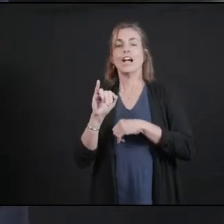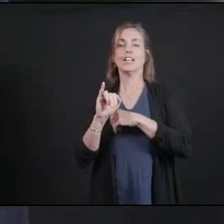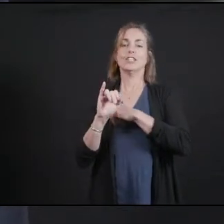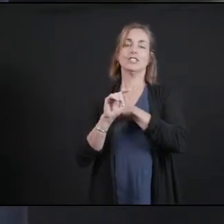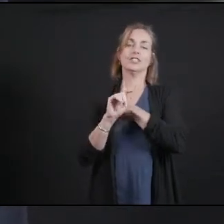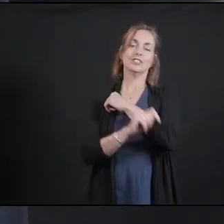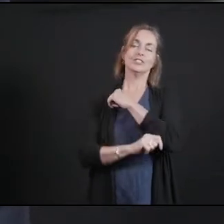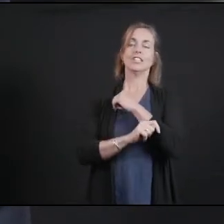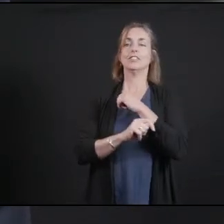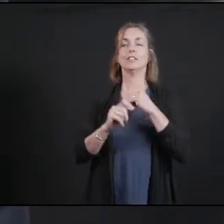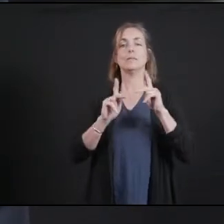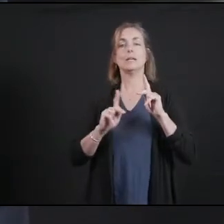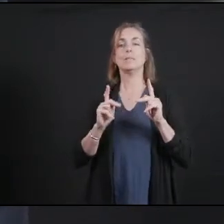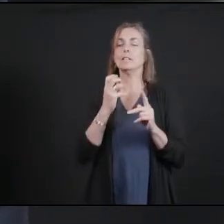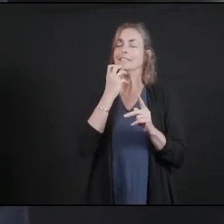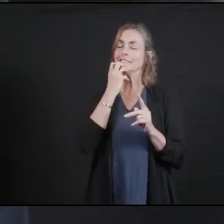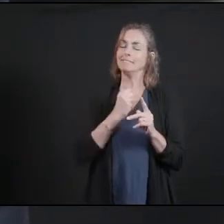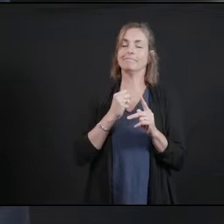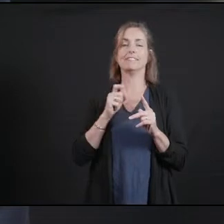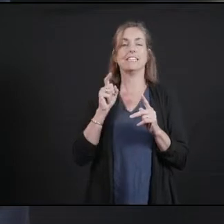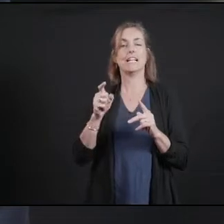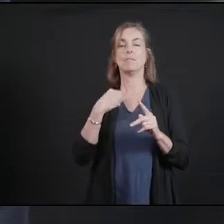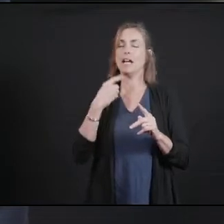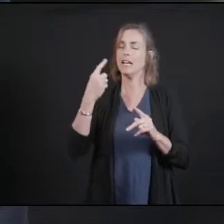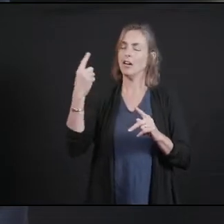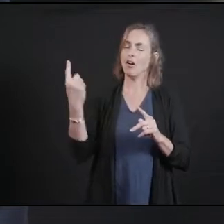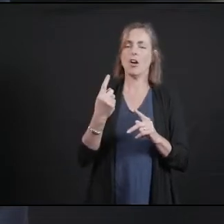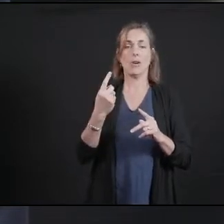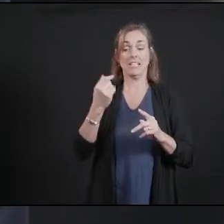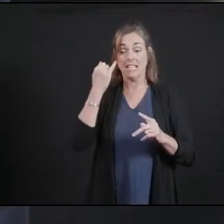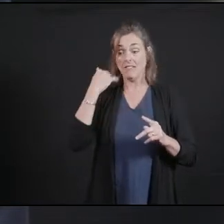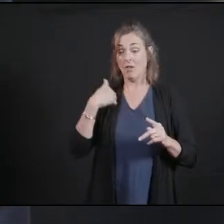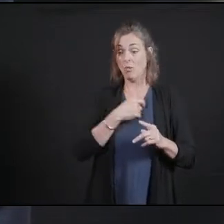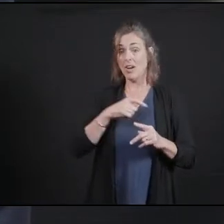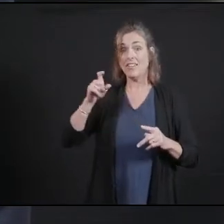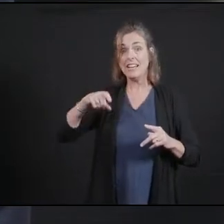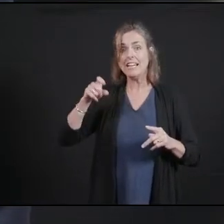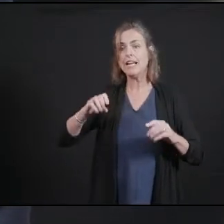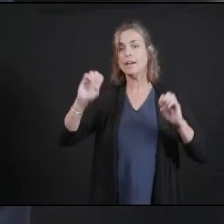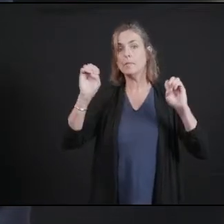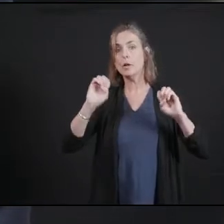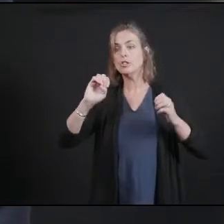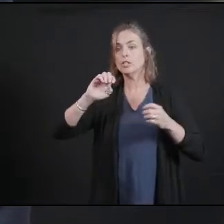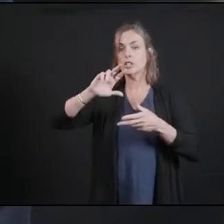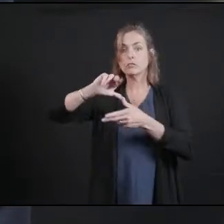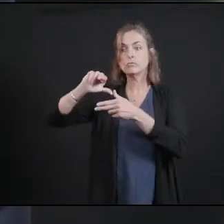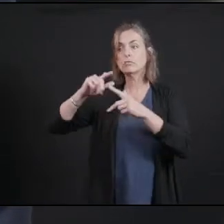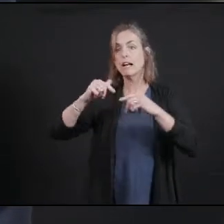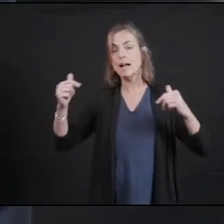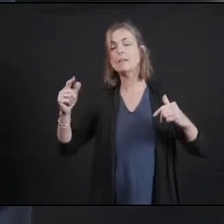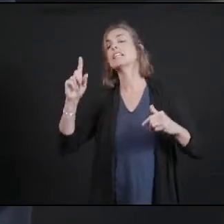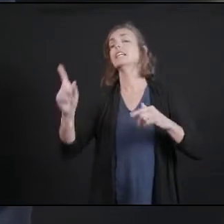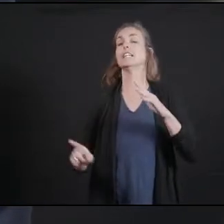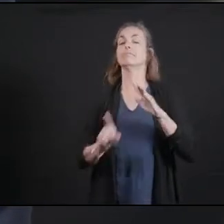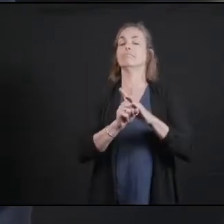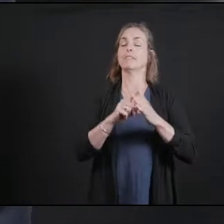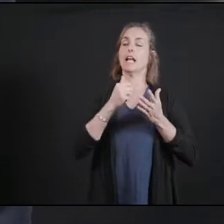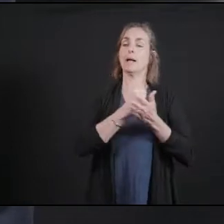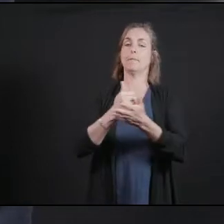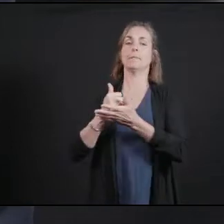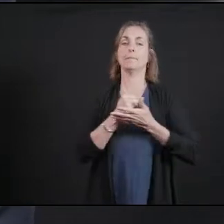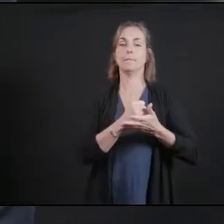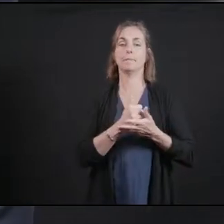our own Tim Duncan for being inducted into the Basketball Hall of Fame. He has been an icon of everything we hold dear as